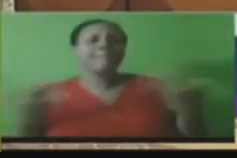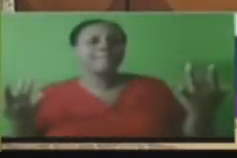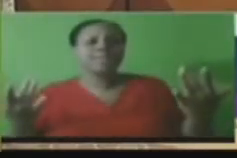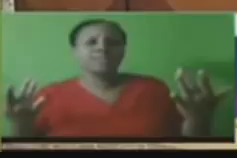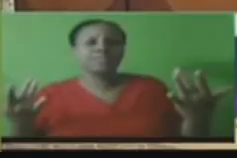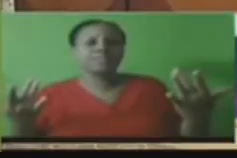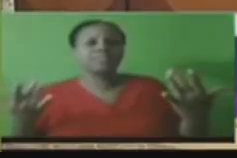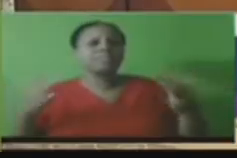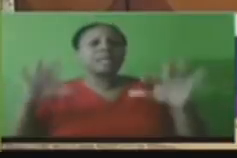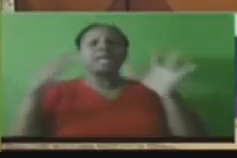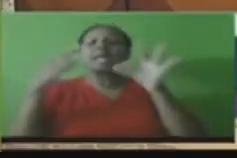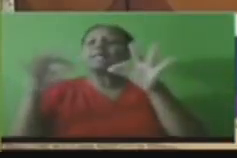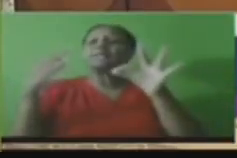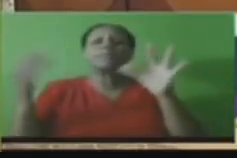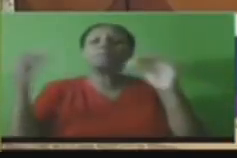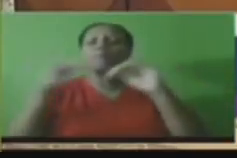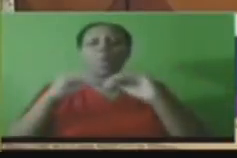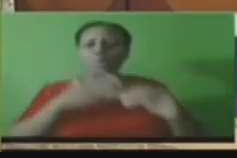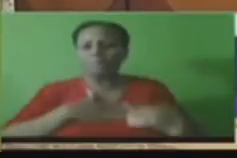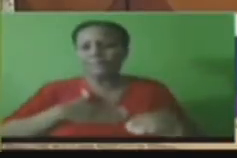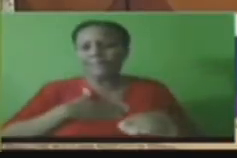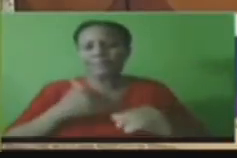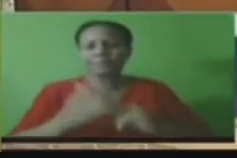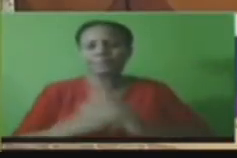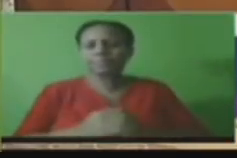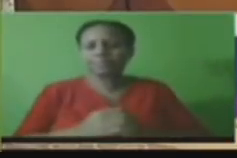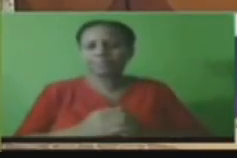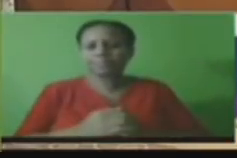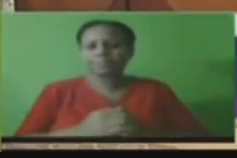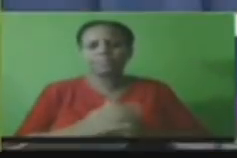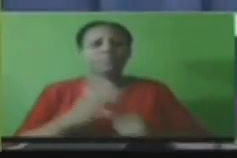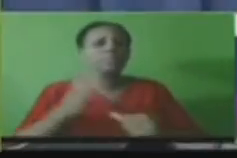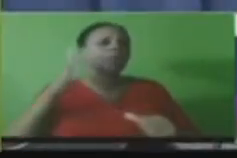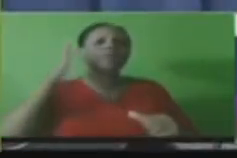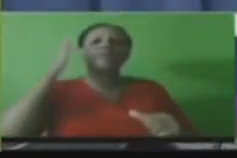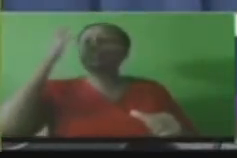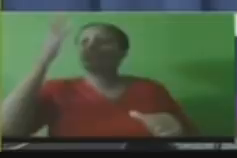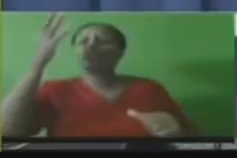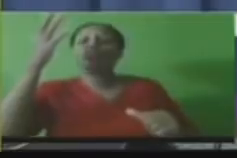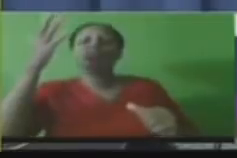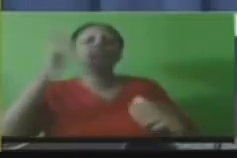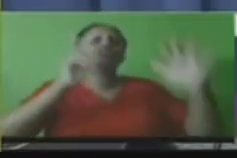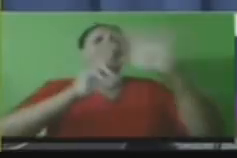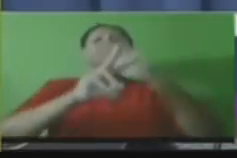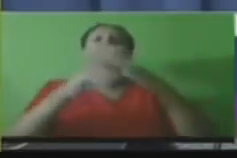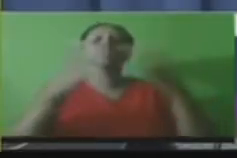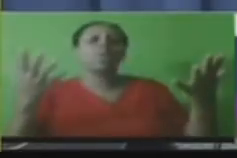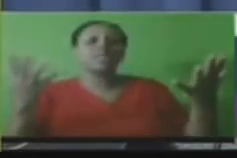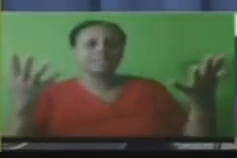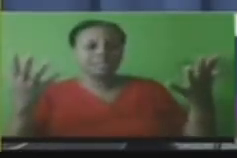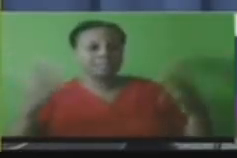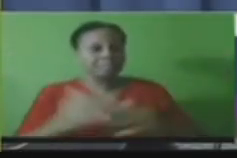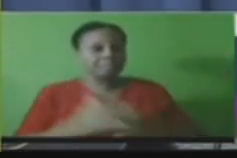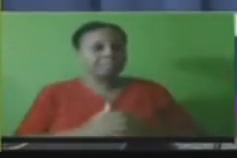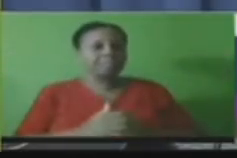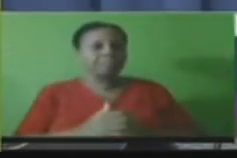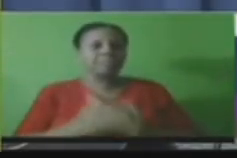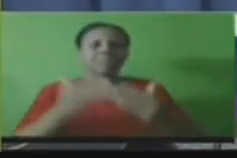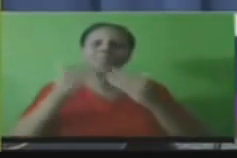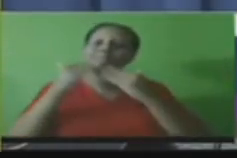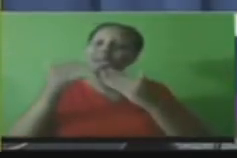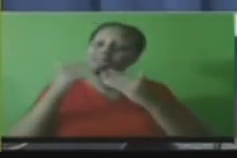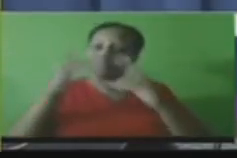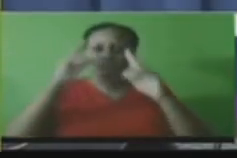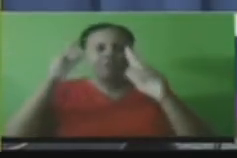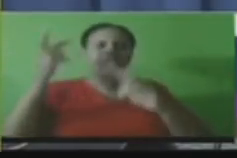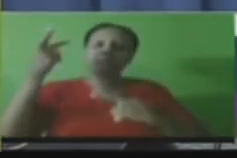and where we're heading in the coming days ahead. Thank you very much, Honorable Prime Minister. To my Cabinet colleagues,